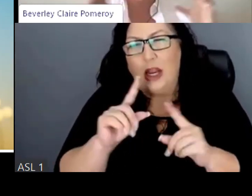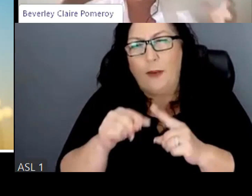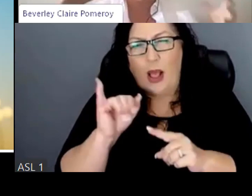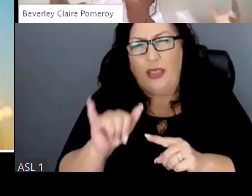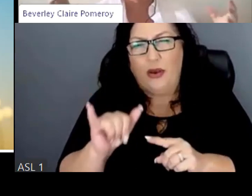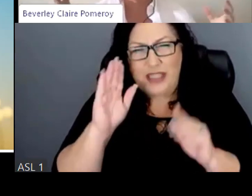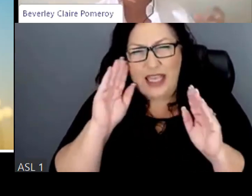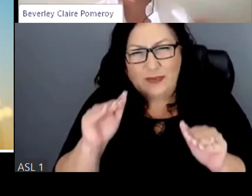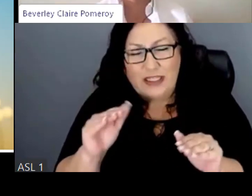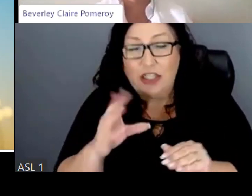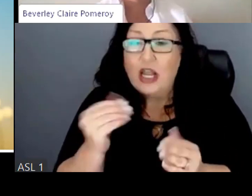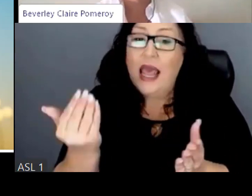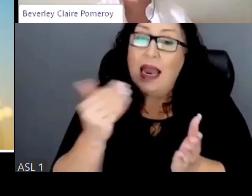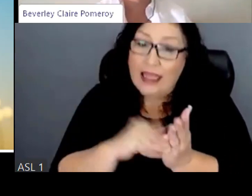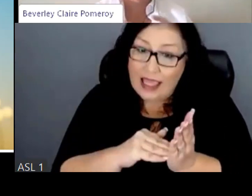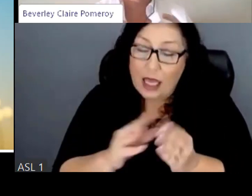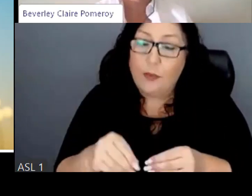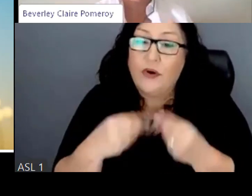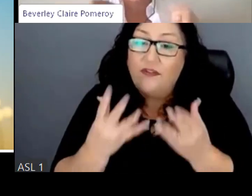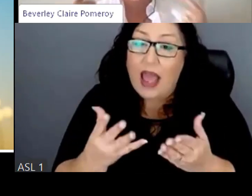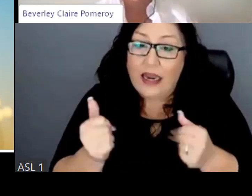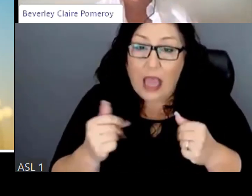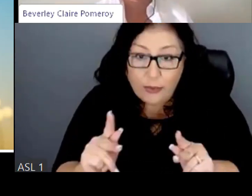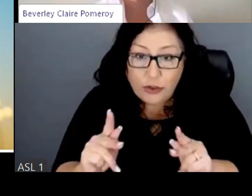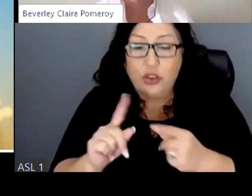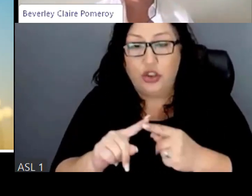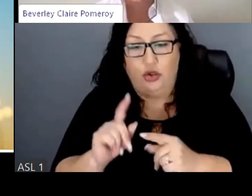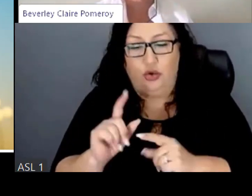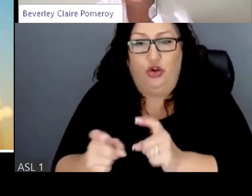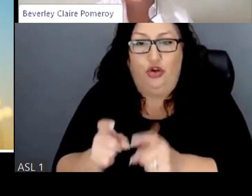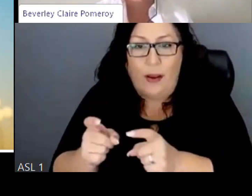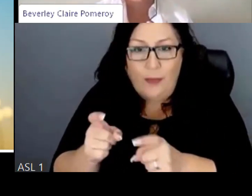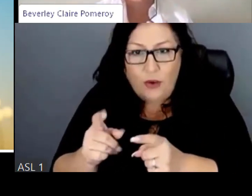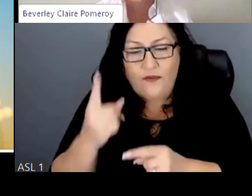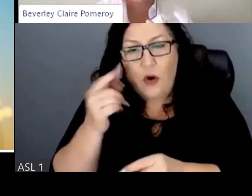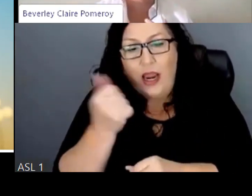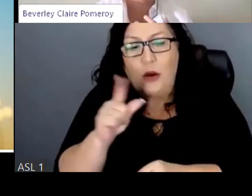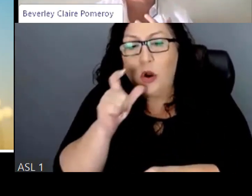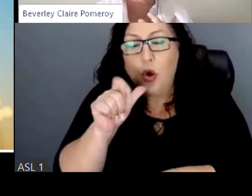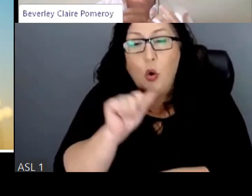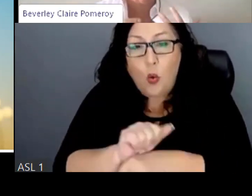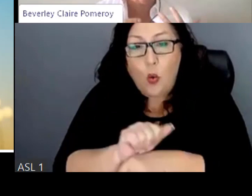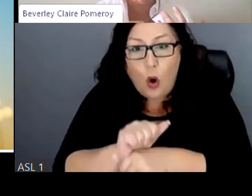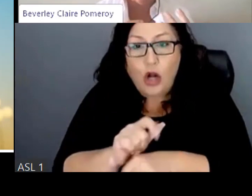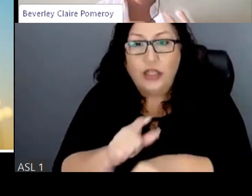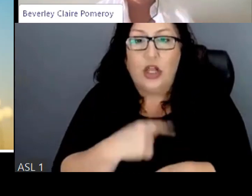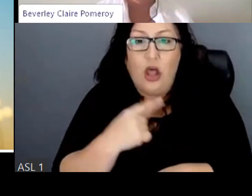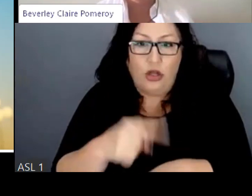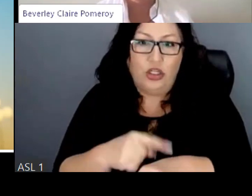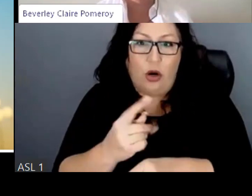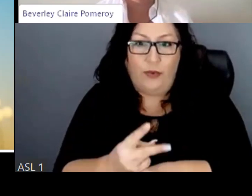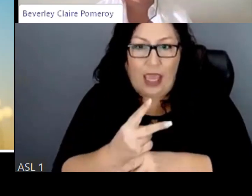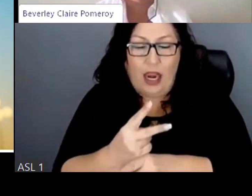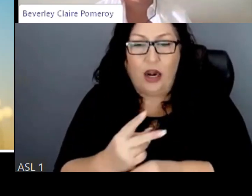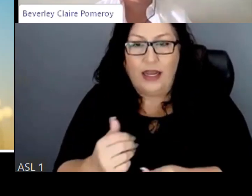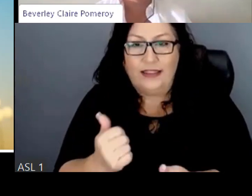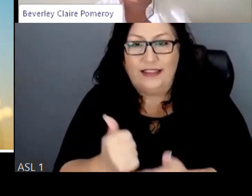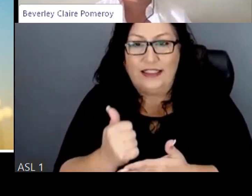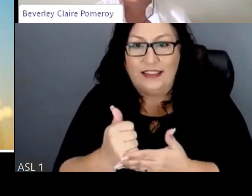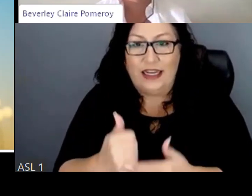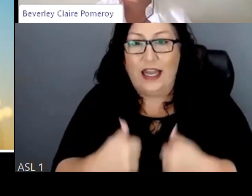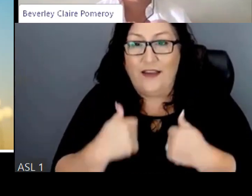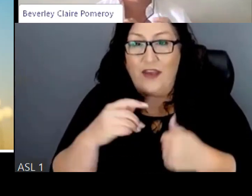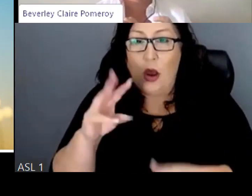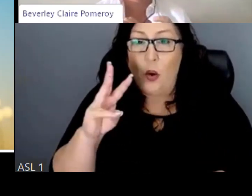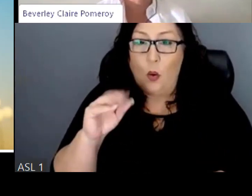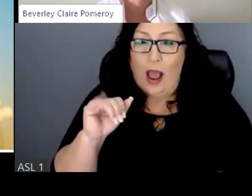being clear about those expectations. And again, providing opportunities to contribute for anybody that works in long-term care assisted living.